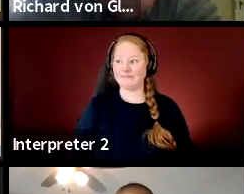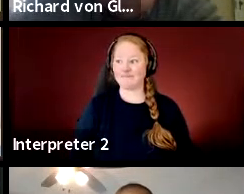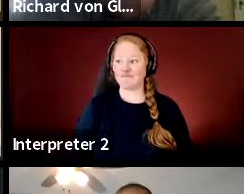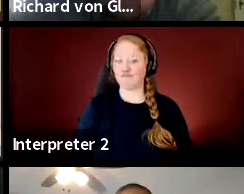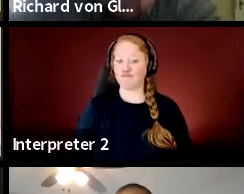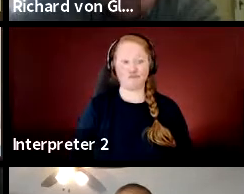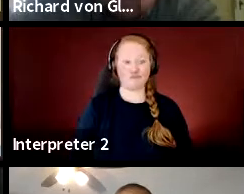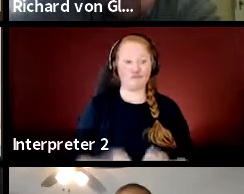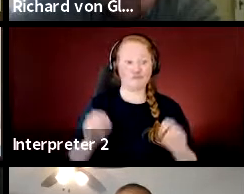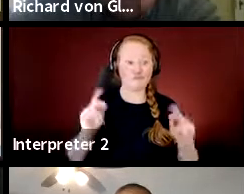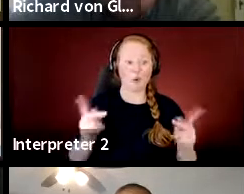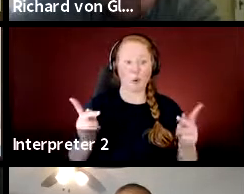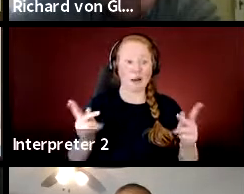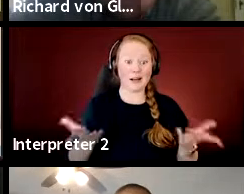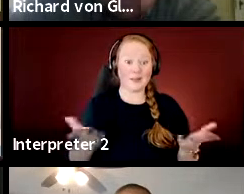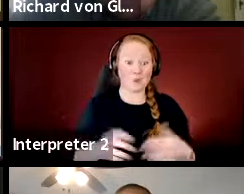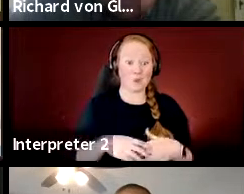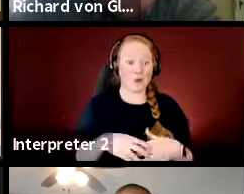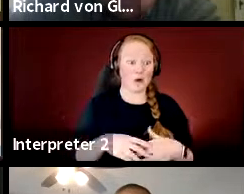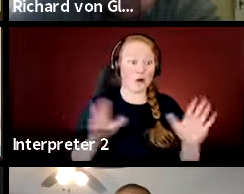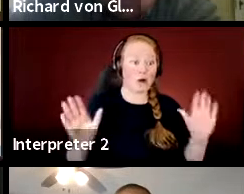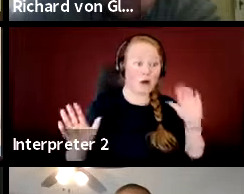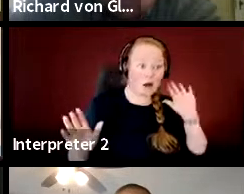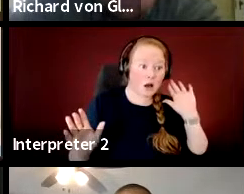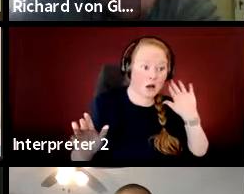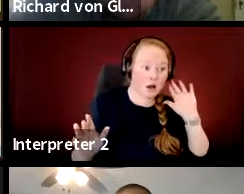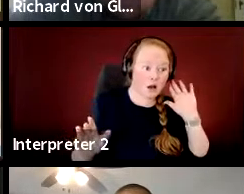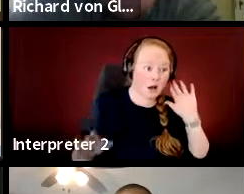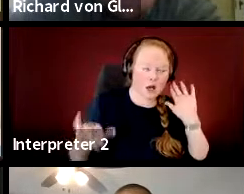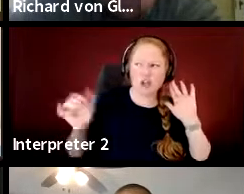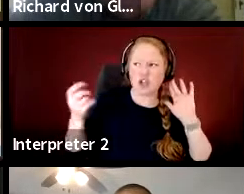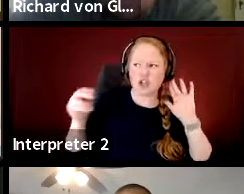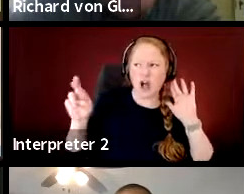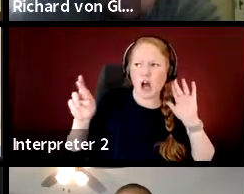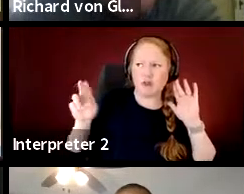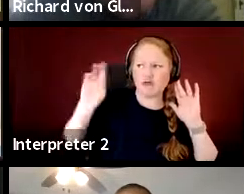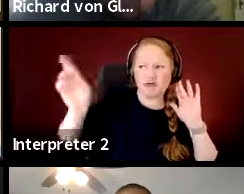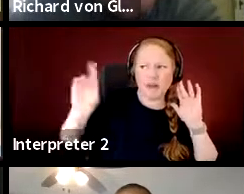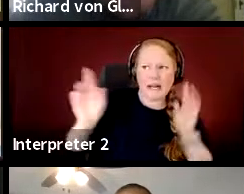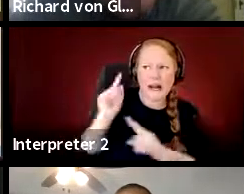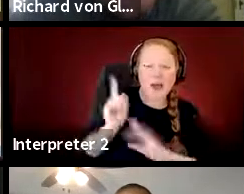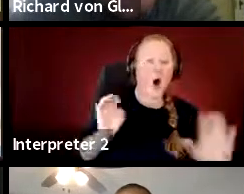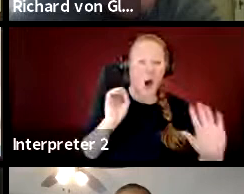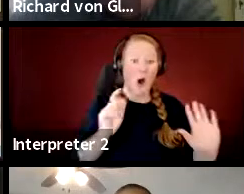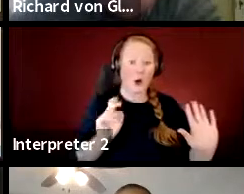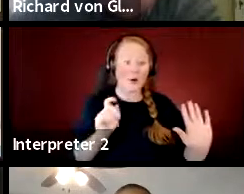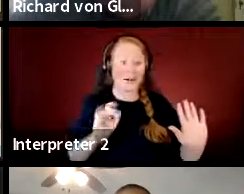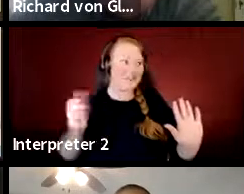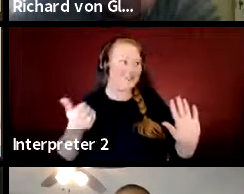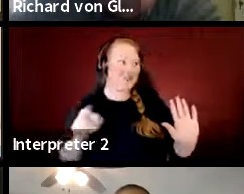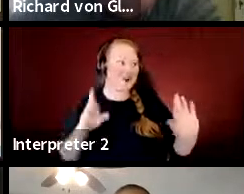Okay, well, some of y'all that registered. John will be ready in just a minute. John will be ready in just a minute. All right.